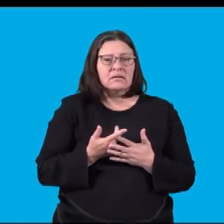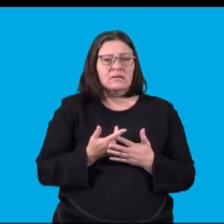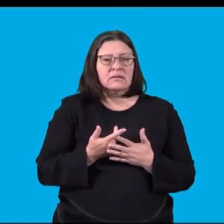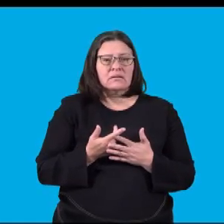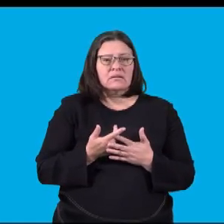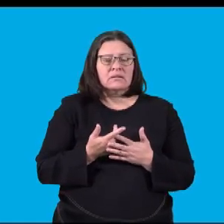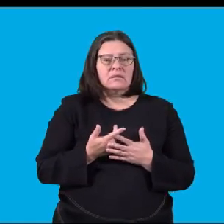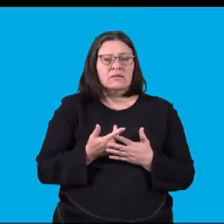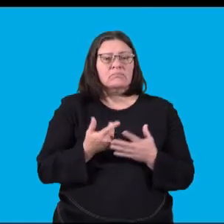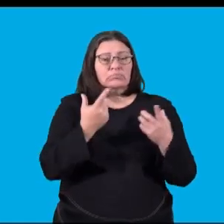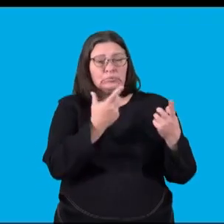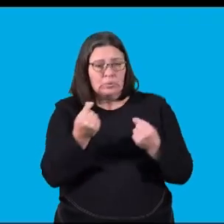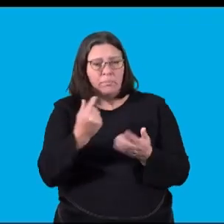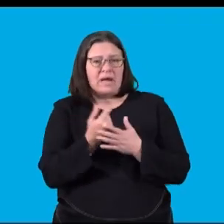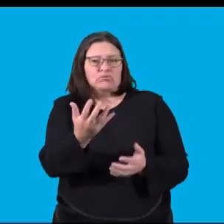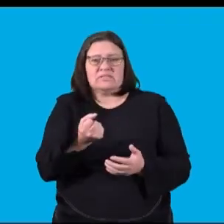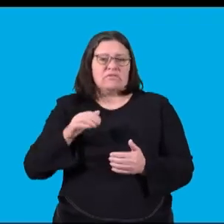the accounting period.